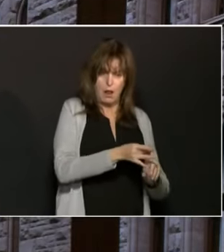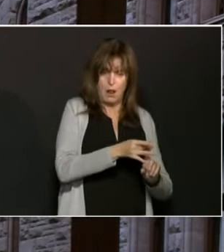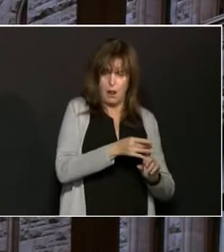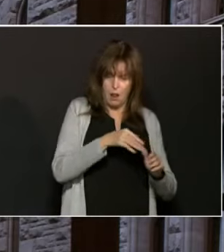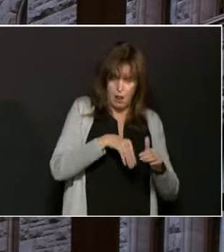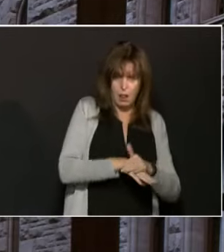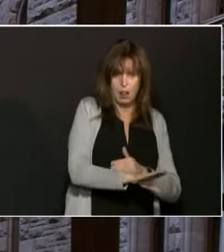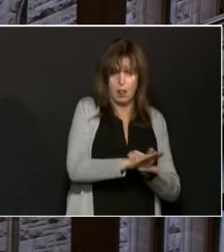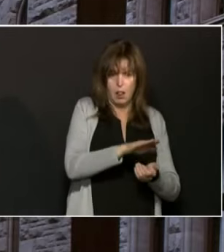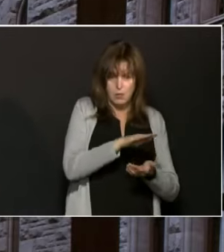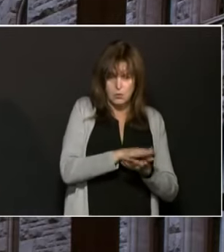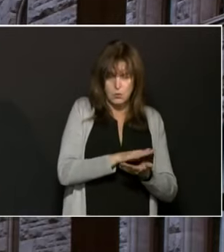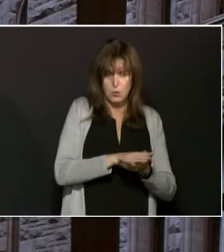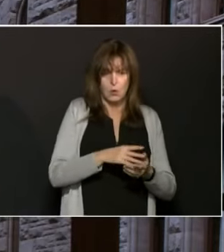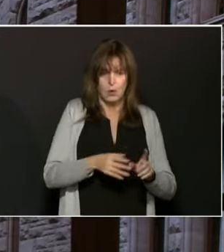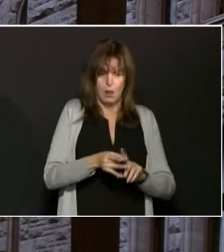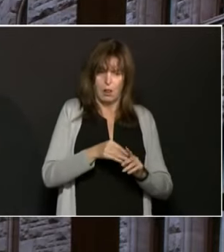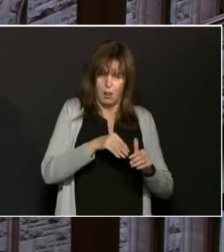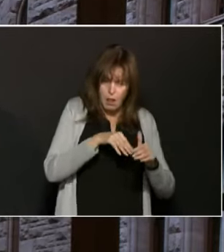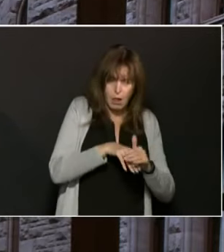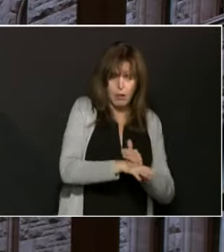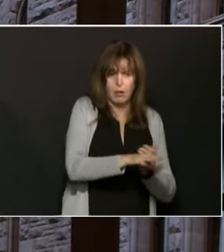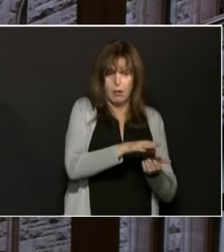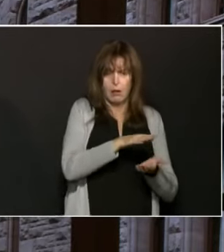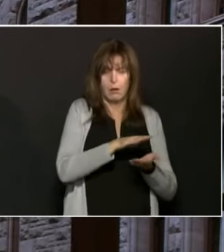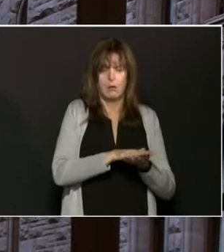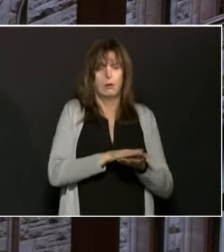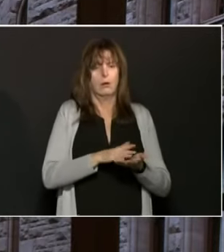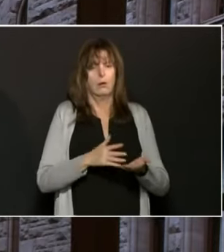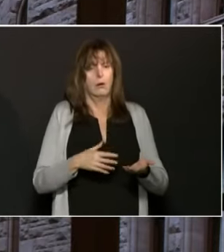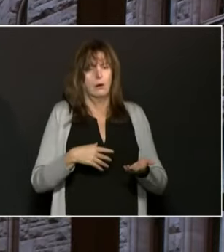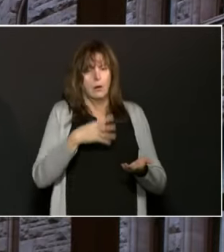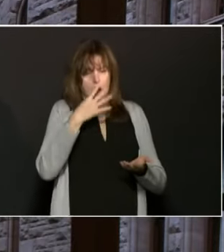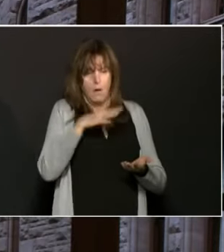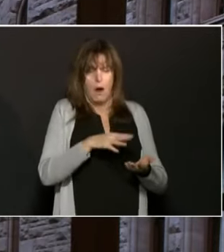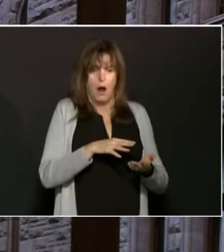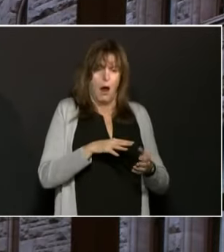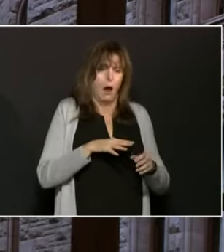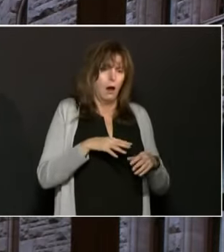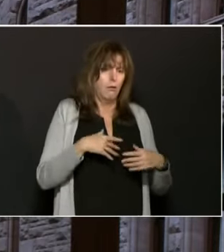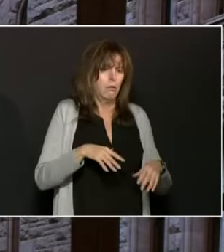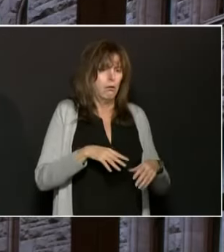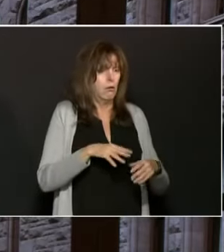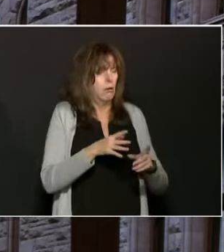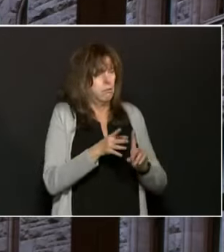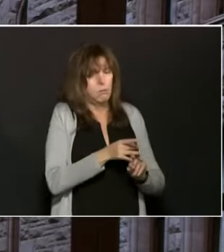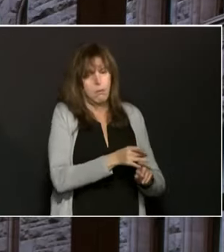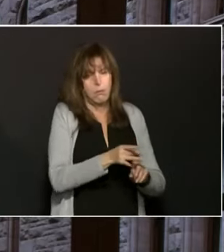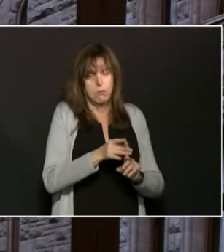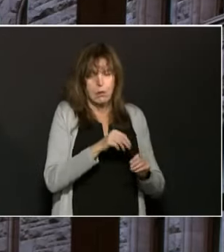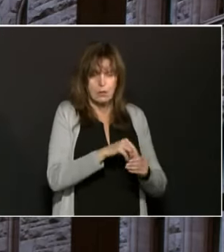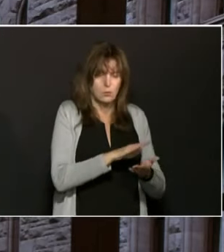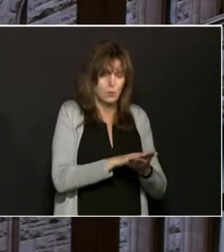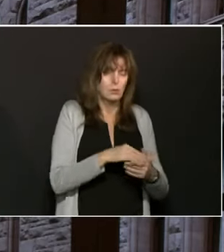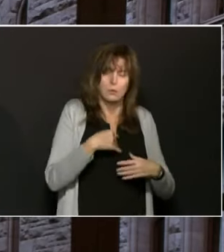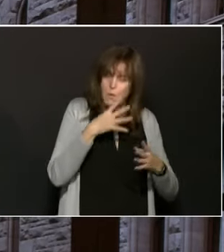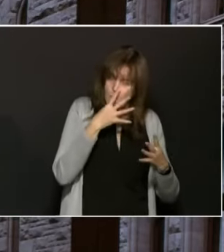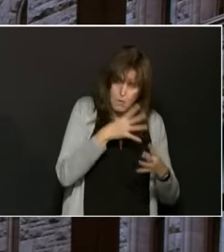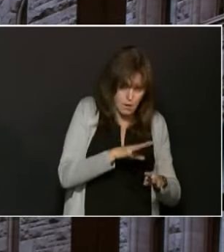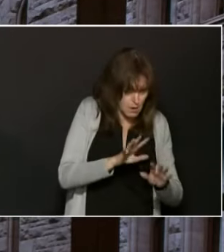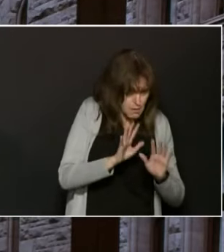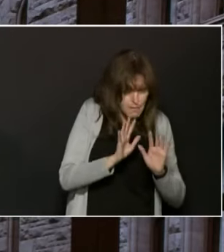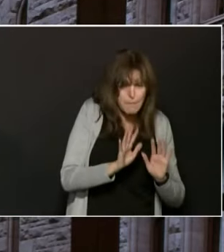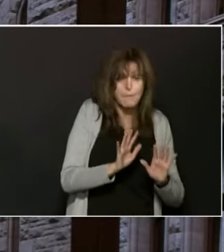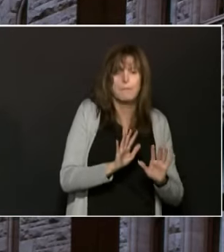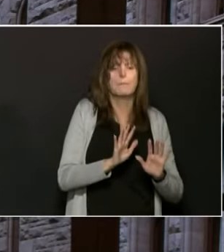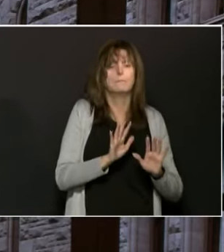into a case where we're seeing widespread transmission within schools. We have seen that in other jurisdictions, and I know at Windsor